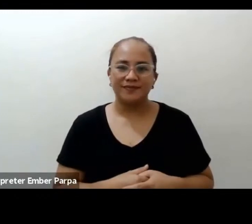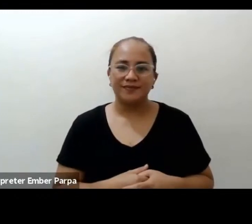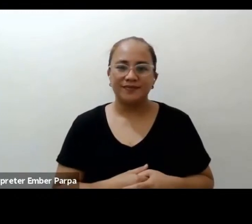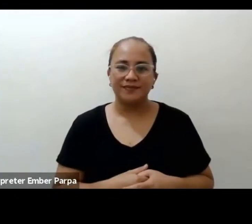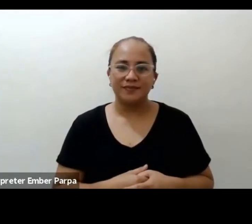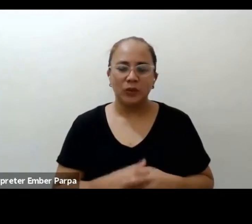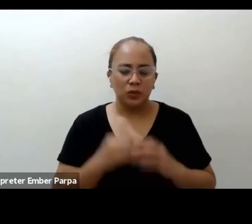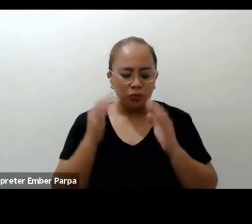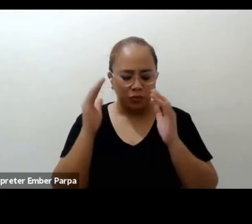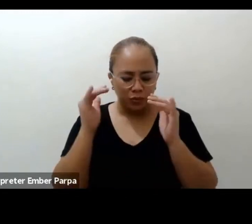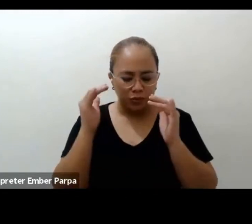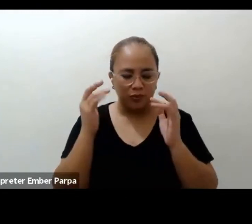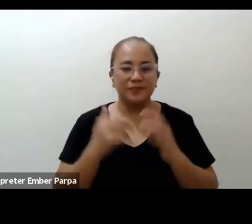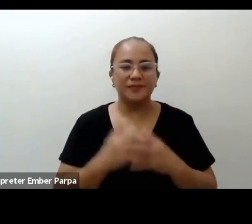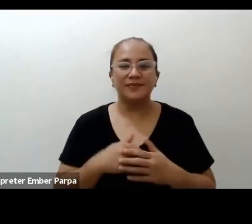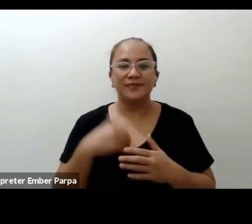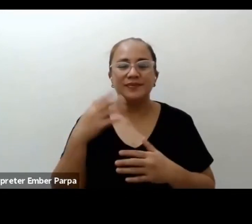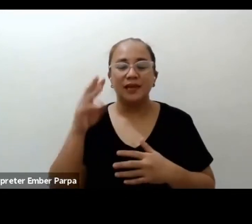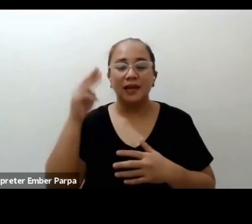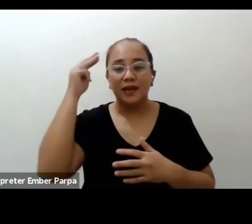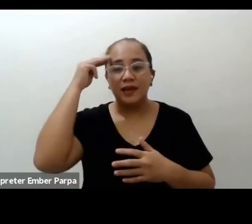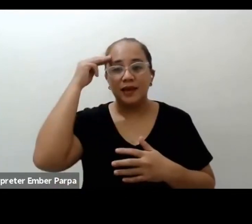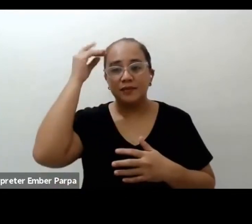Umaasa. Manolet?